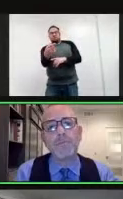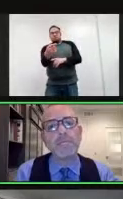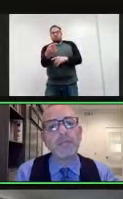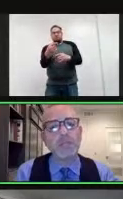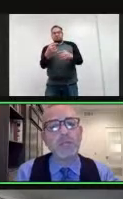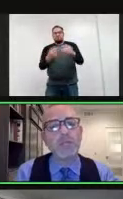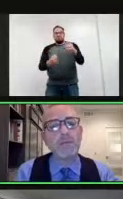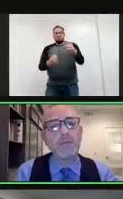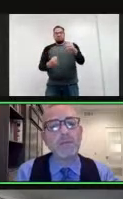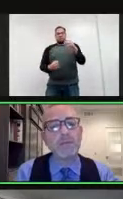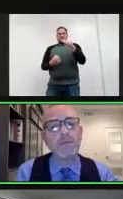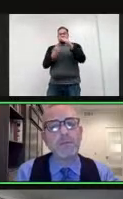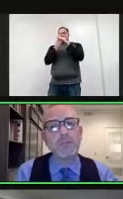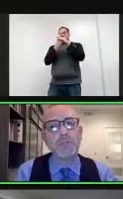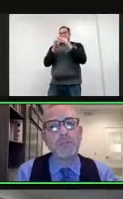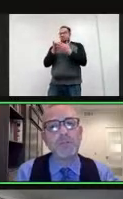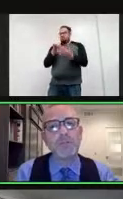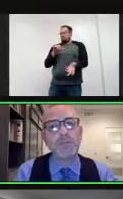is actually,